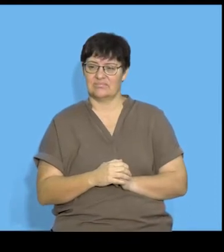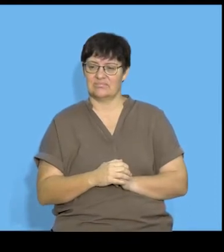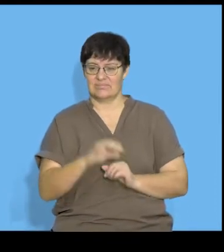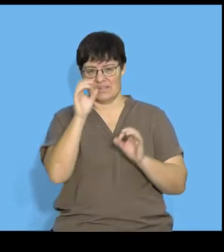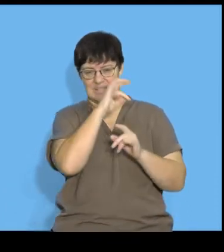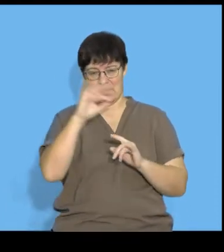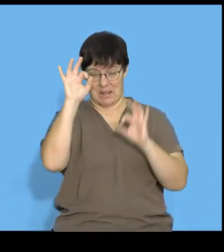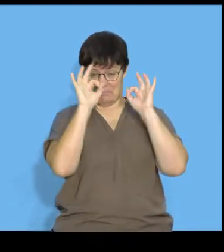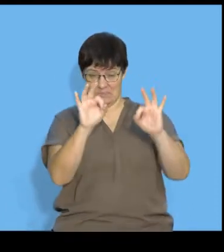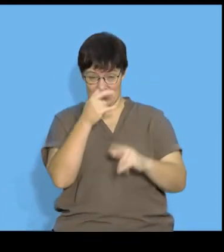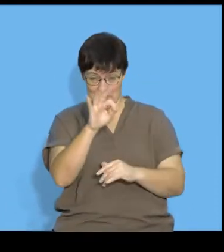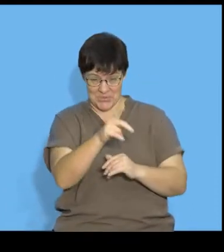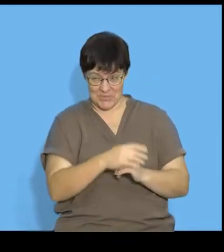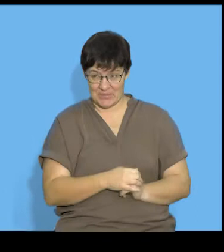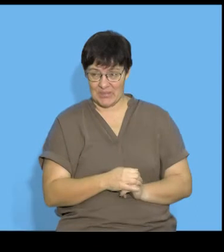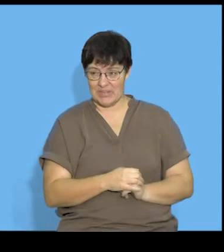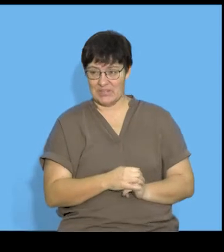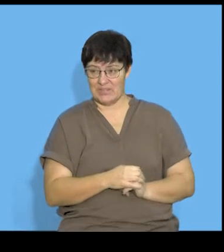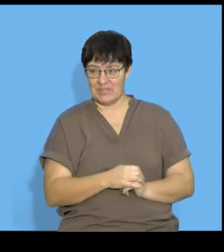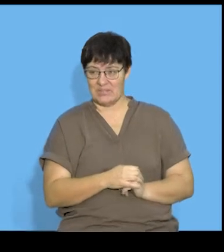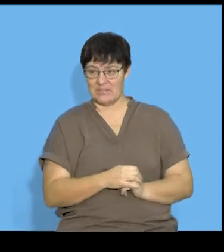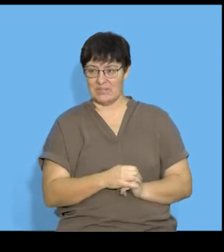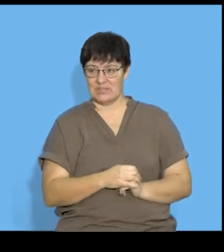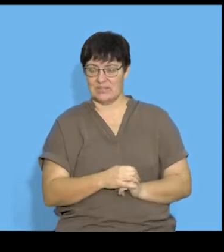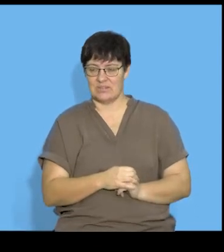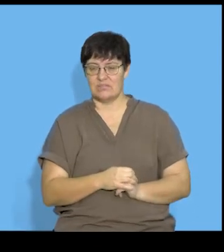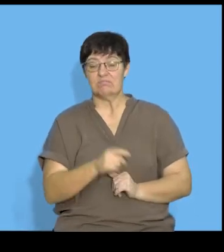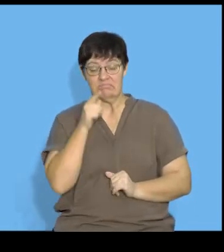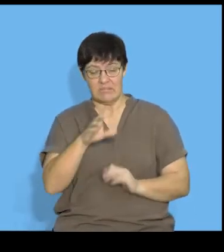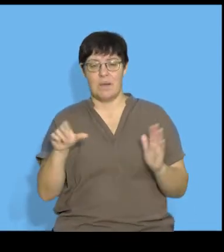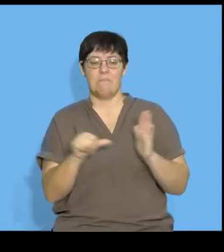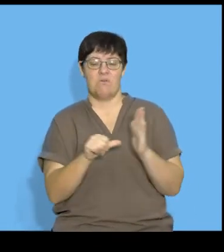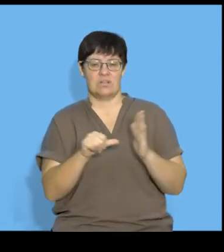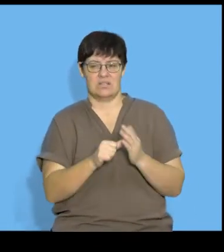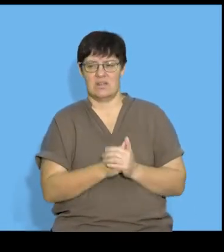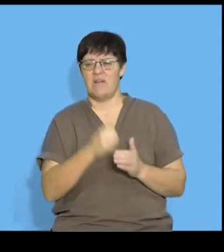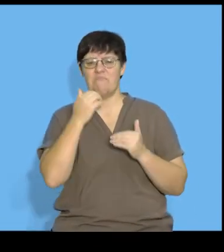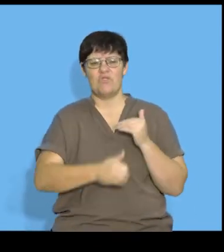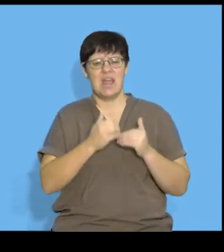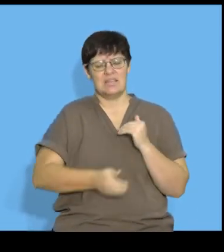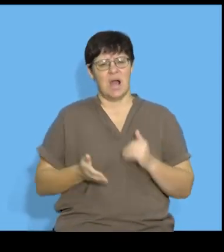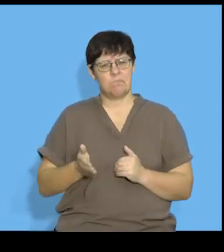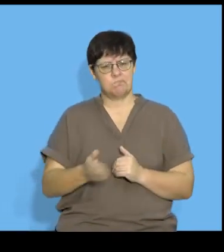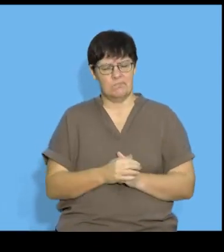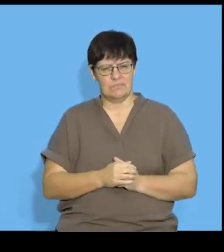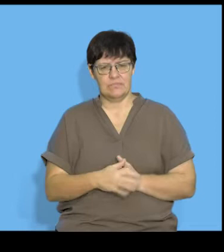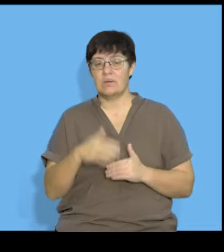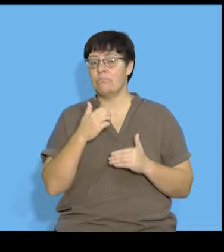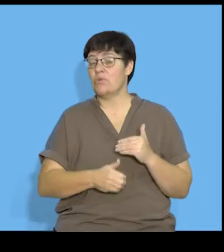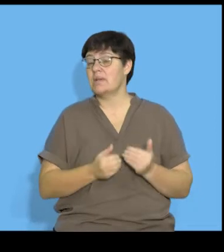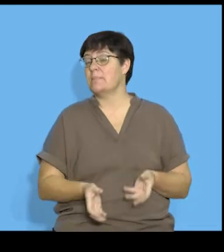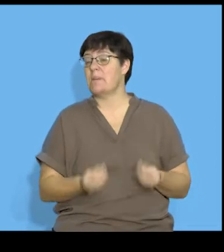for you. Okay, glucose is really important. Here's bread over here. And what has bread got into